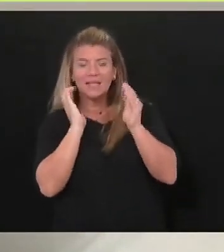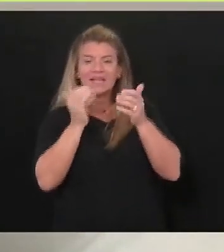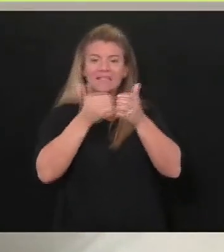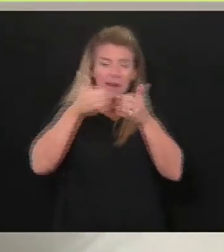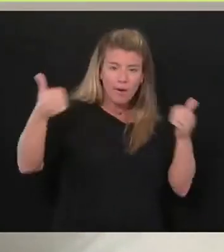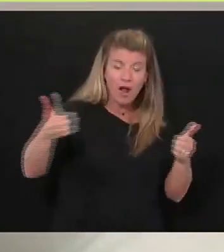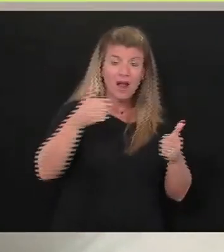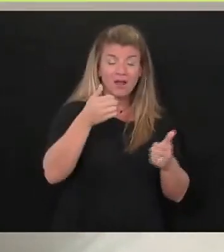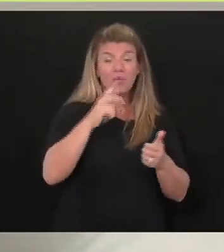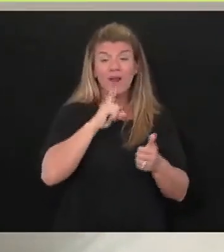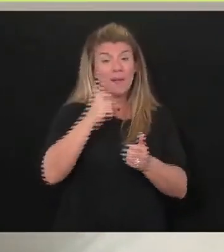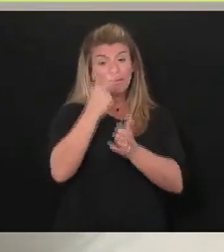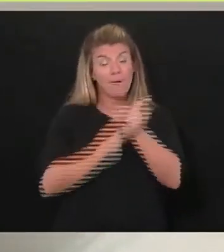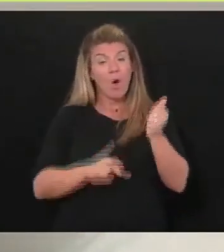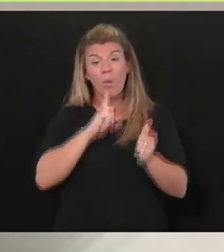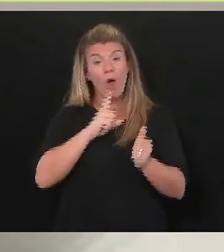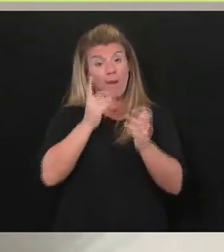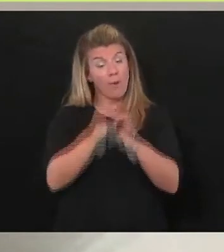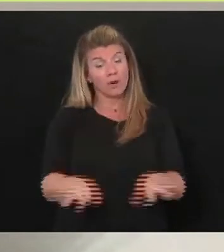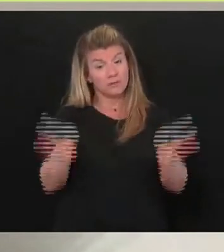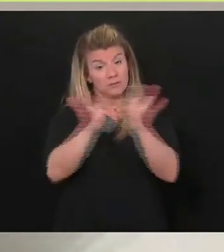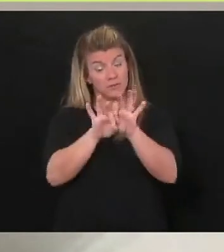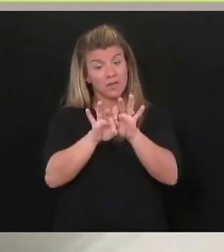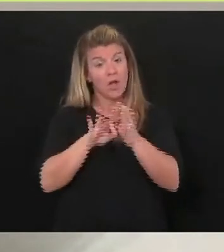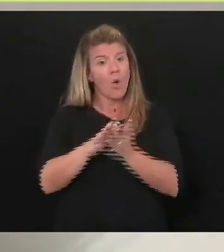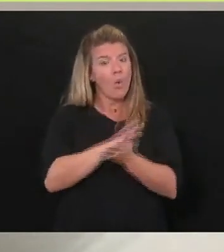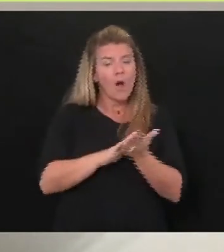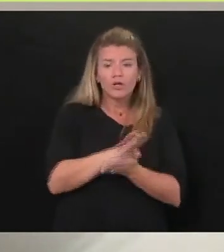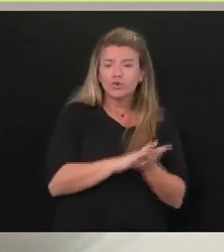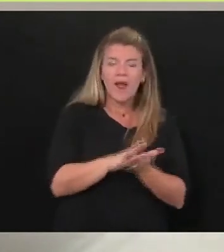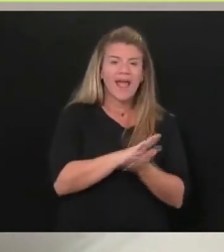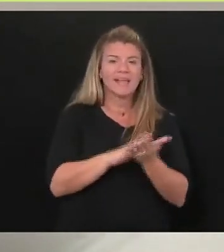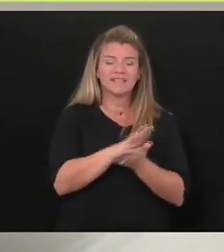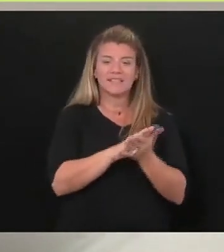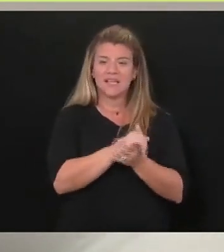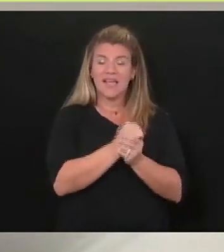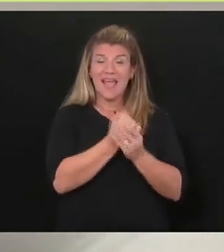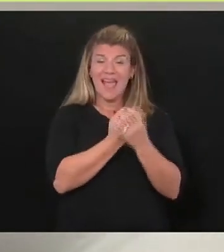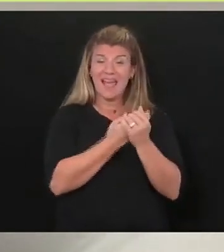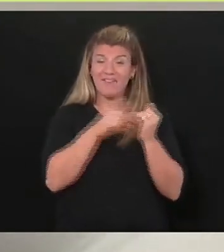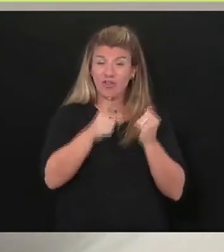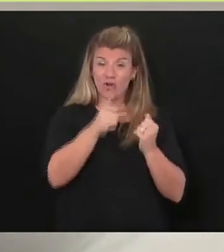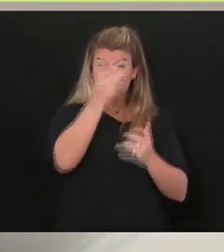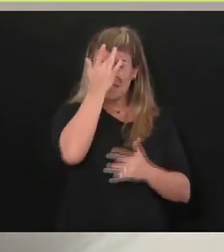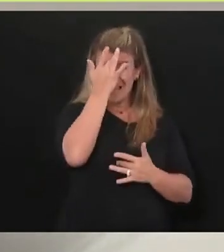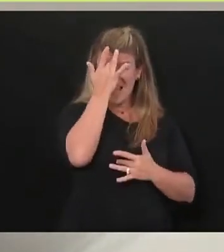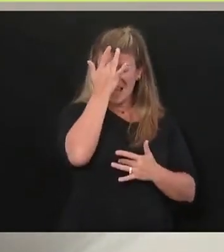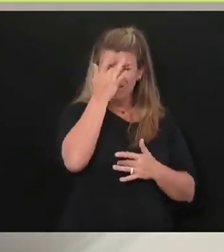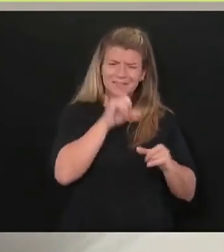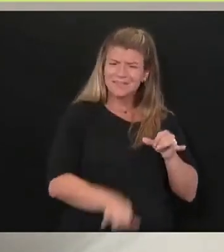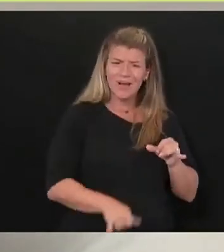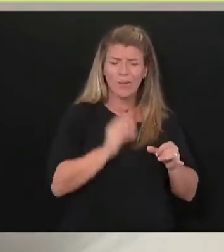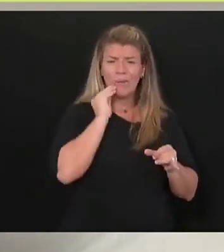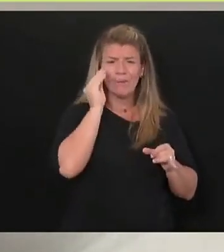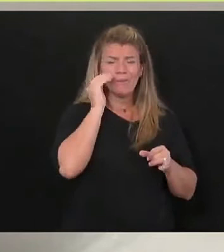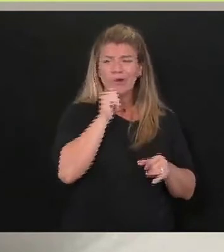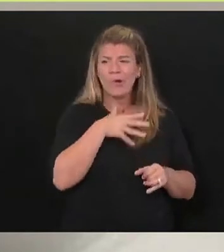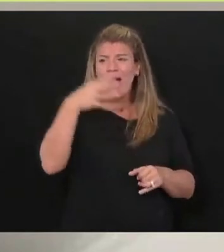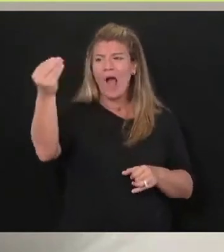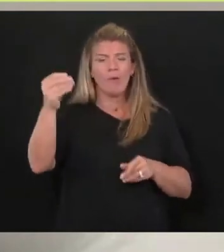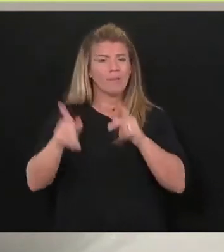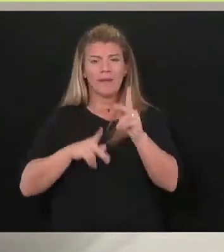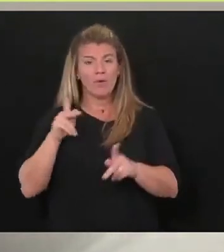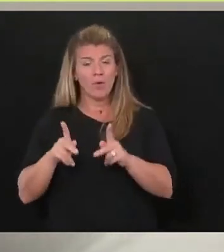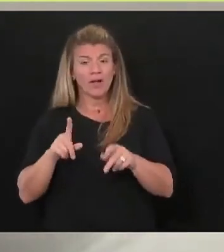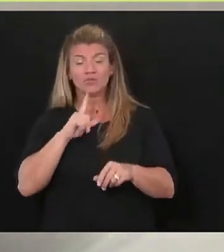really important right now. Wash your hands and make sure that if you're sick, you're not out with other people, because it is all of us